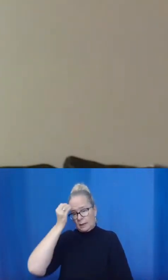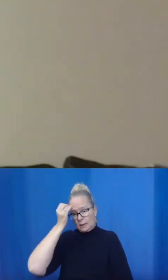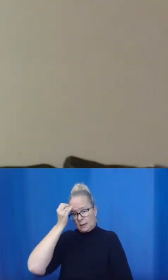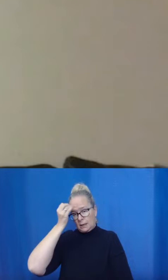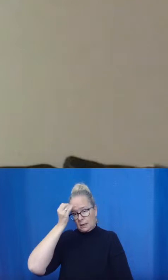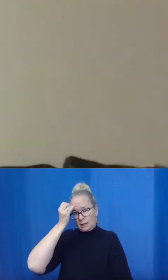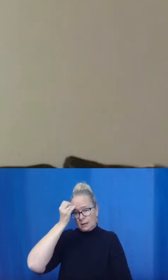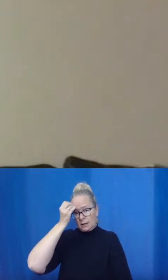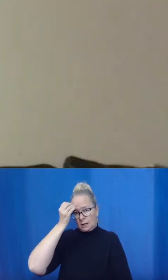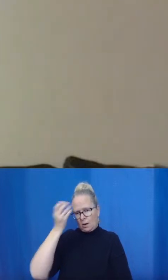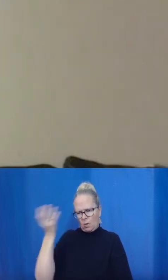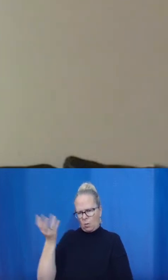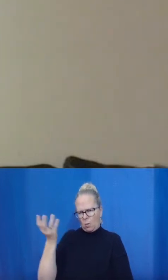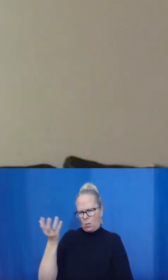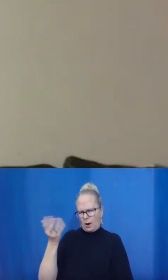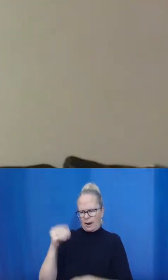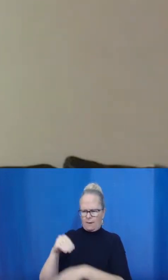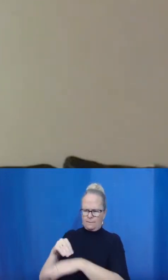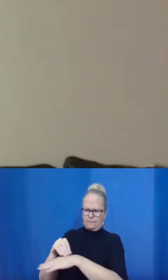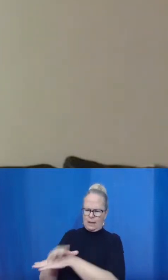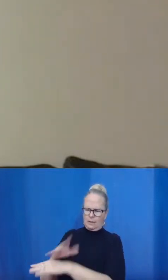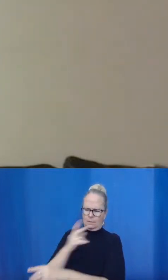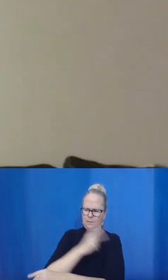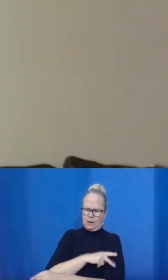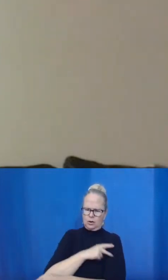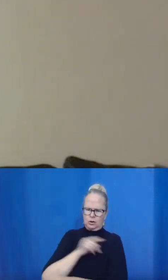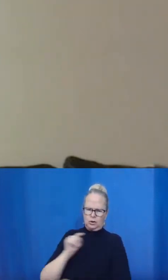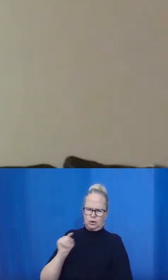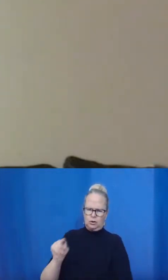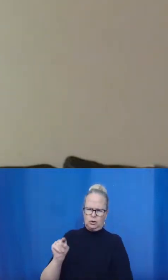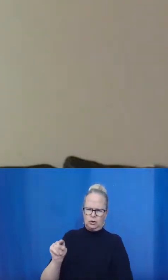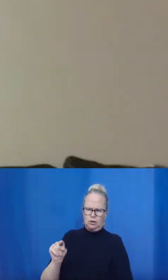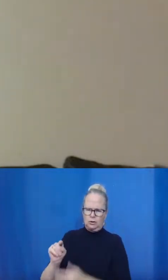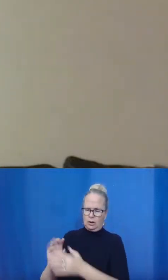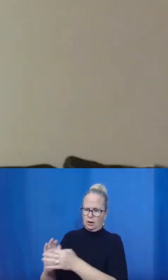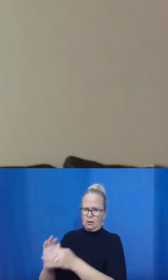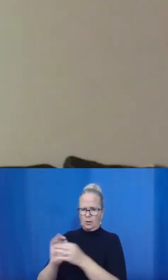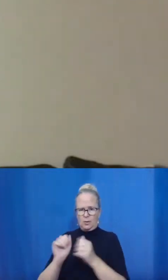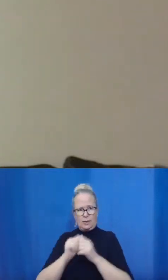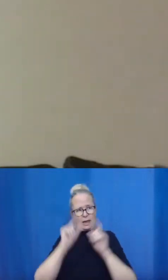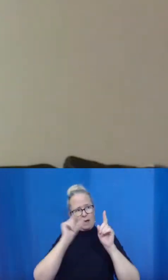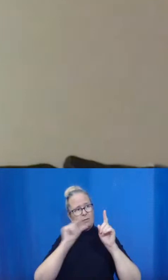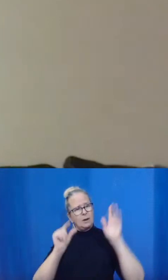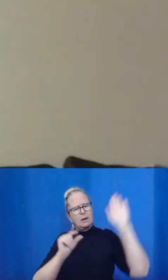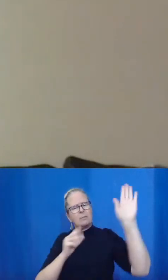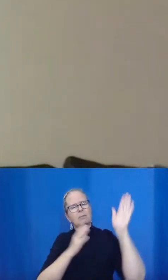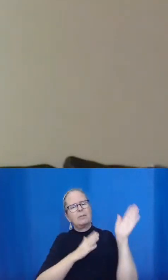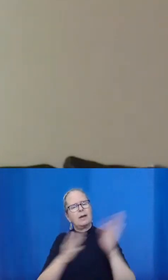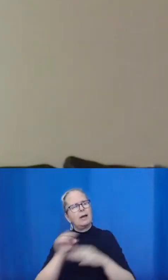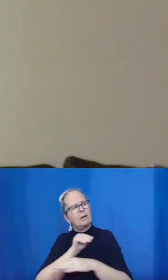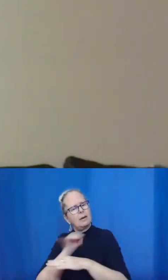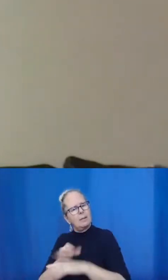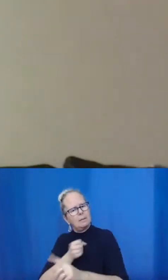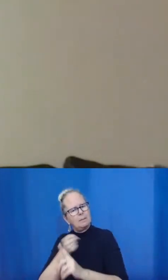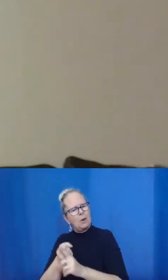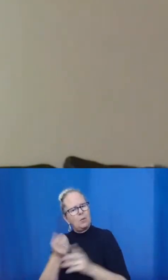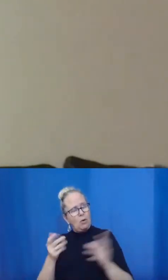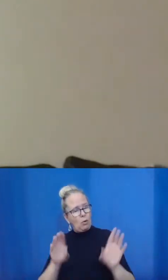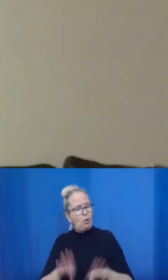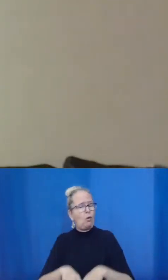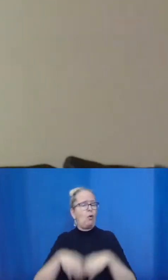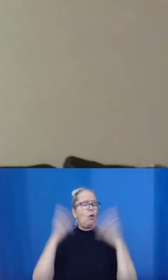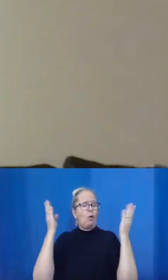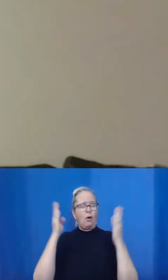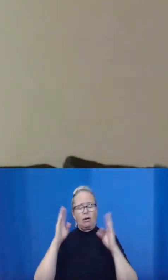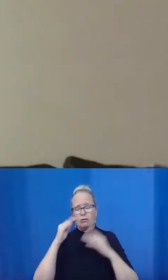our patients. I mentioned ours don't tend to go for surgery, so that really hasn't had an impact. But